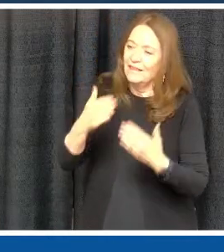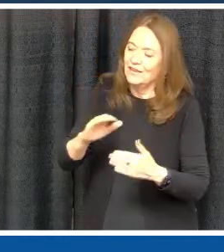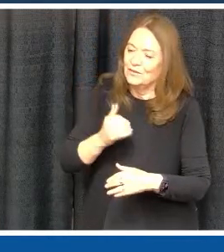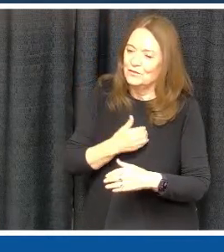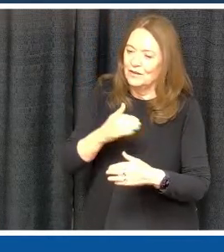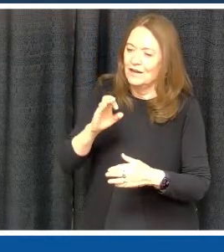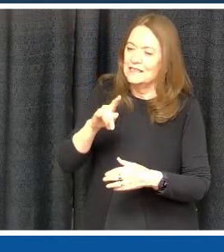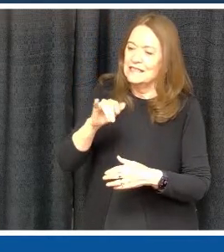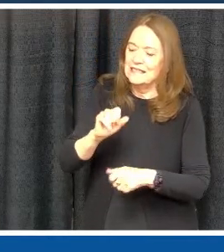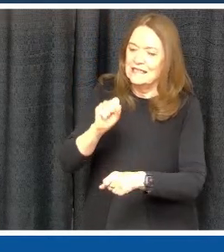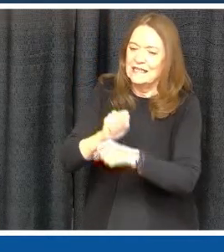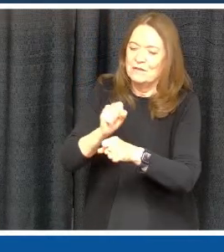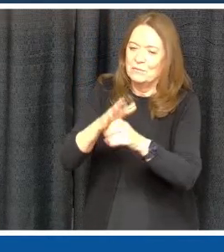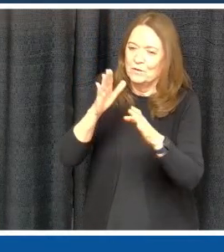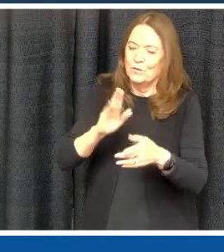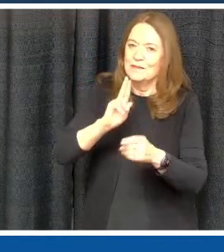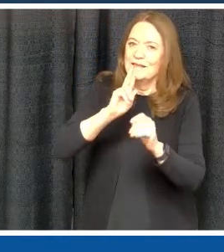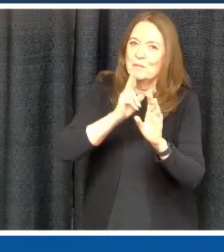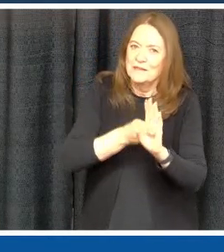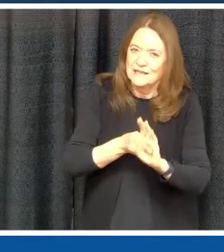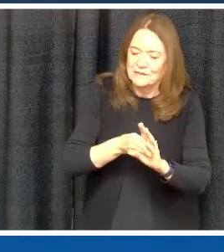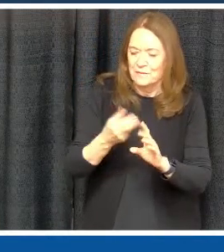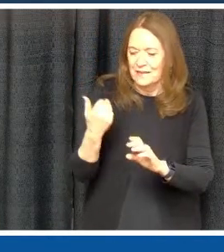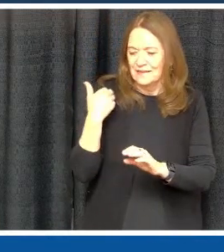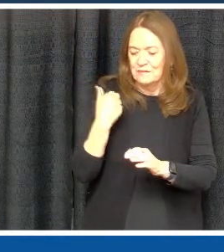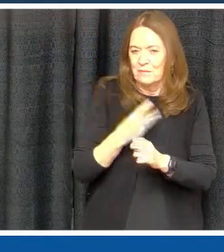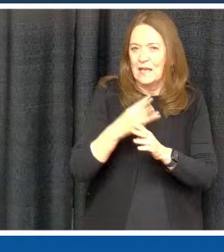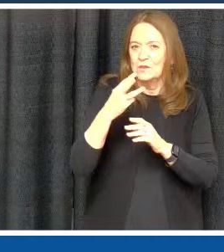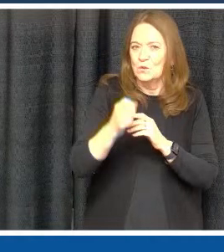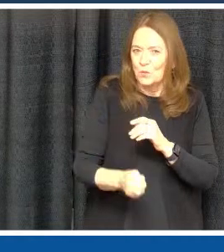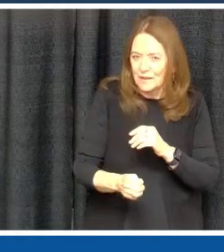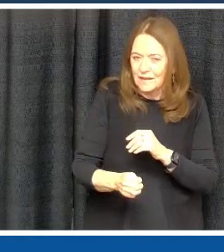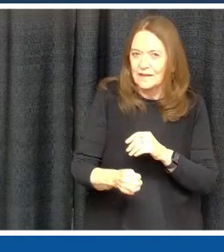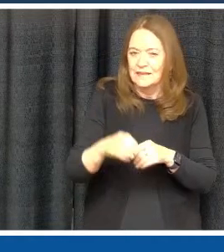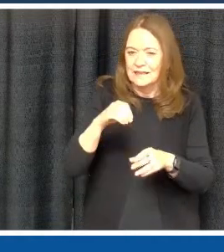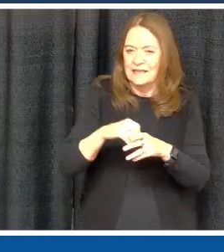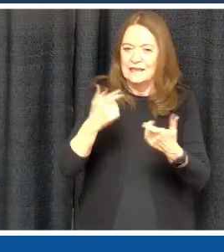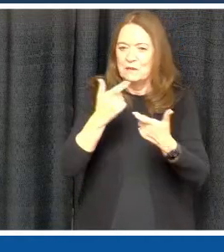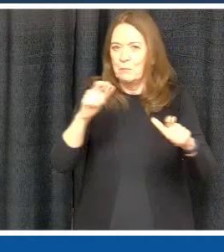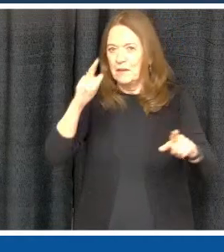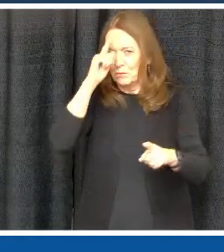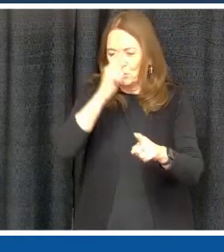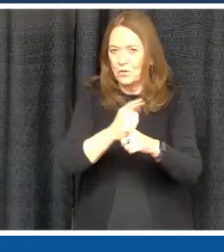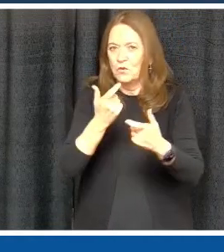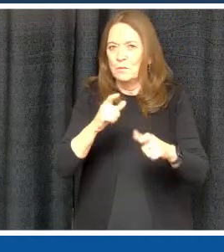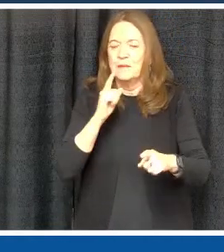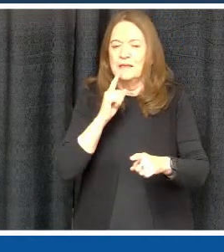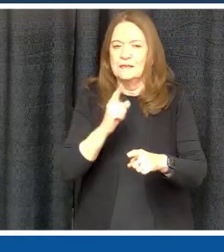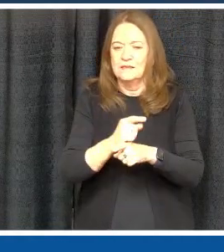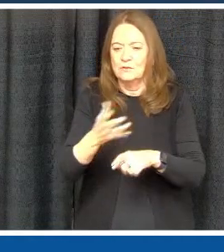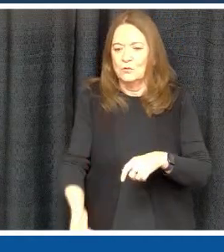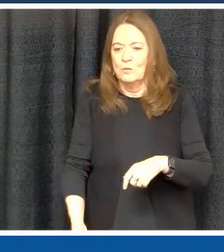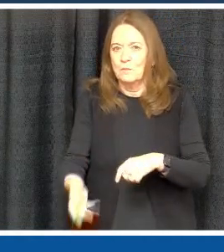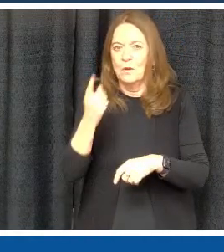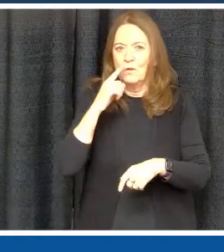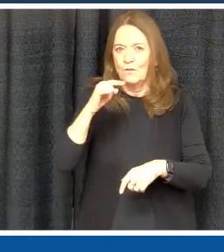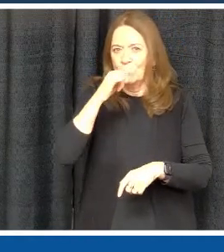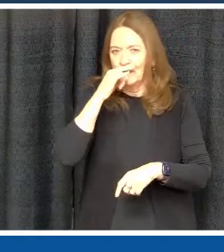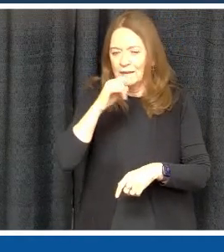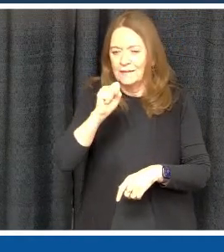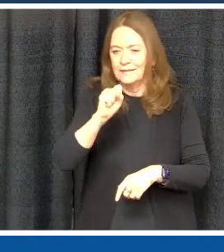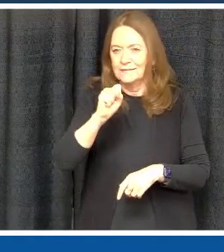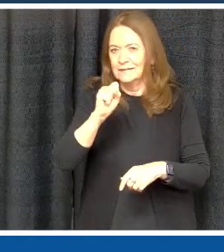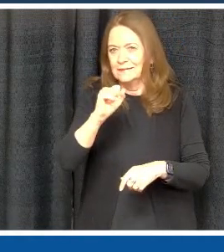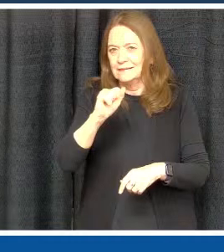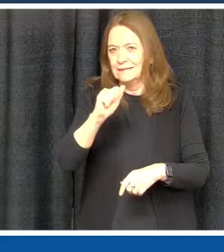city employees that participated this past weekend in the Big Brothers Big Sisters Bowl for Kids' Sake. There was quite a few